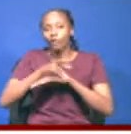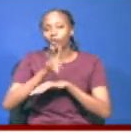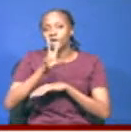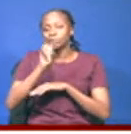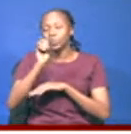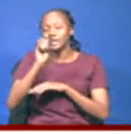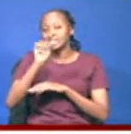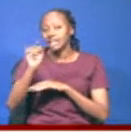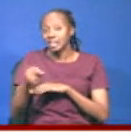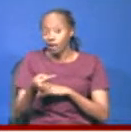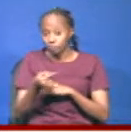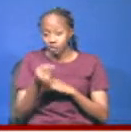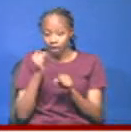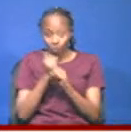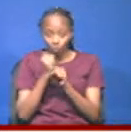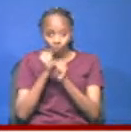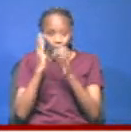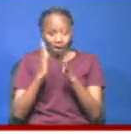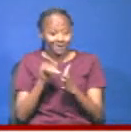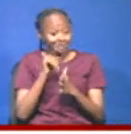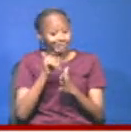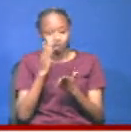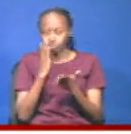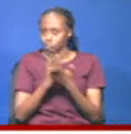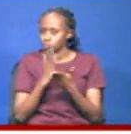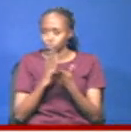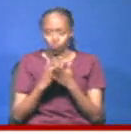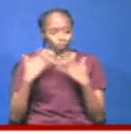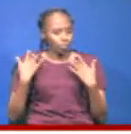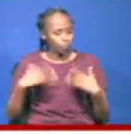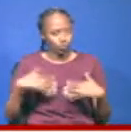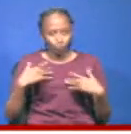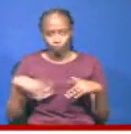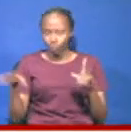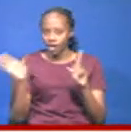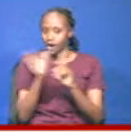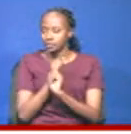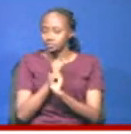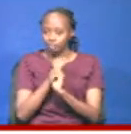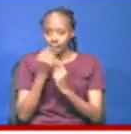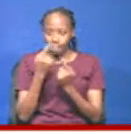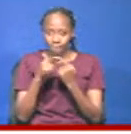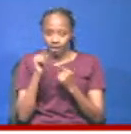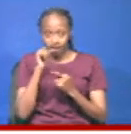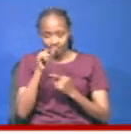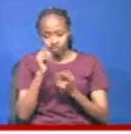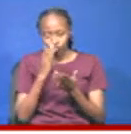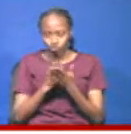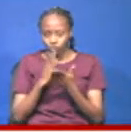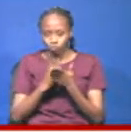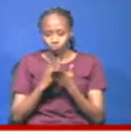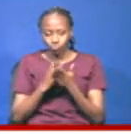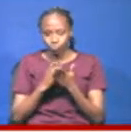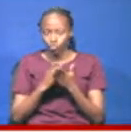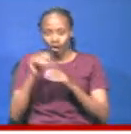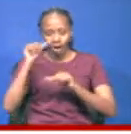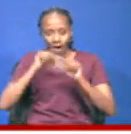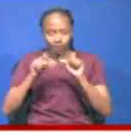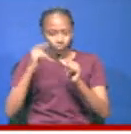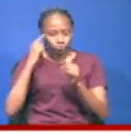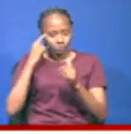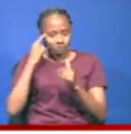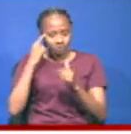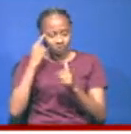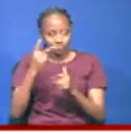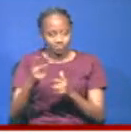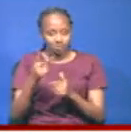That's truly a remarkable achievement, and one that should be well noted and emulated, because